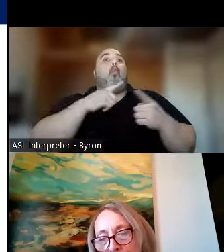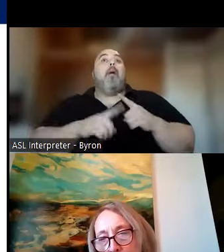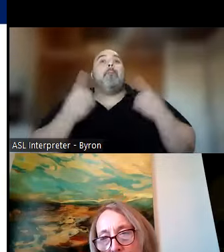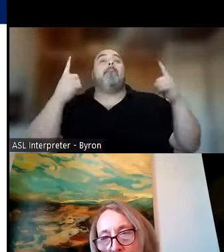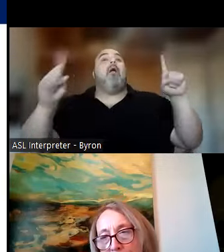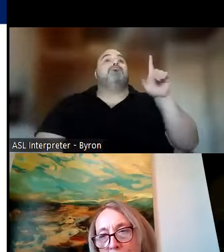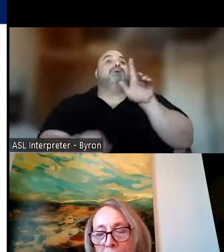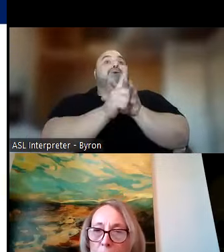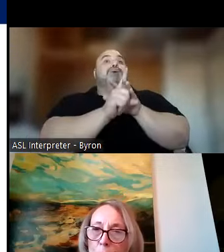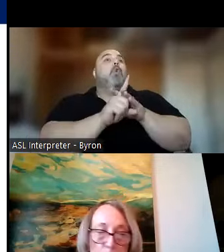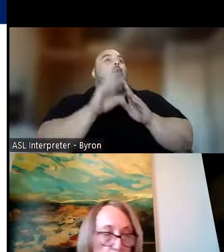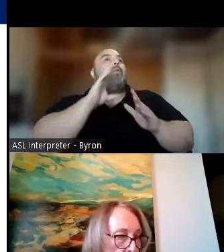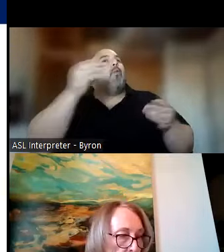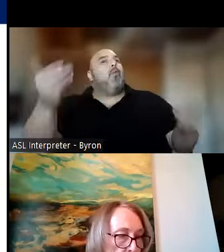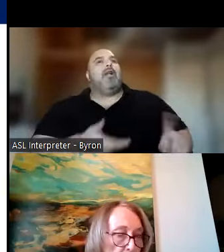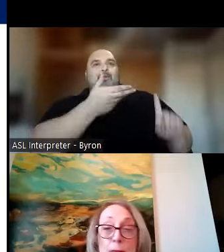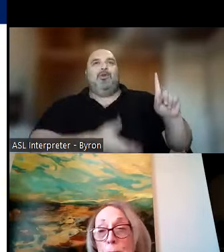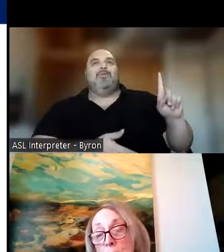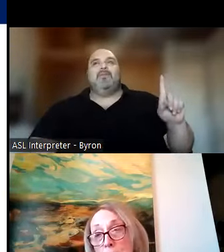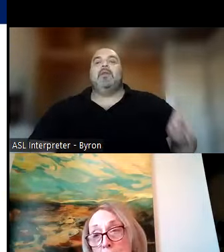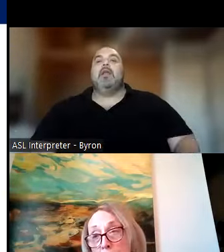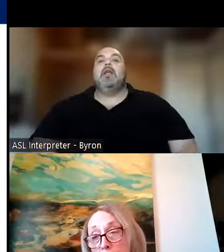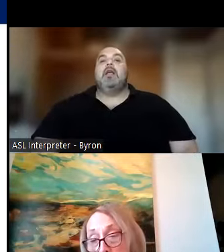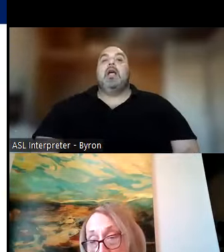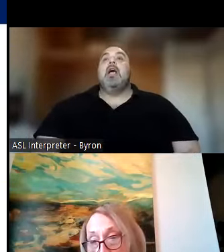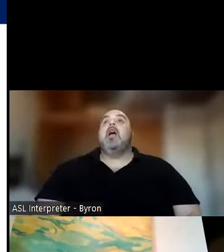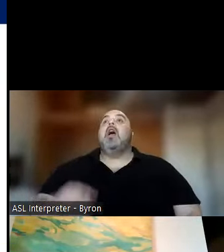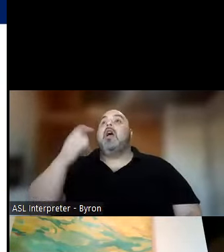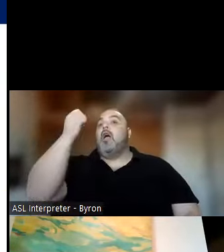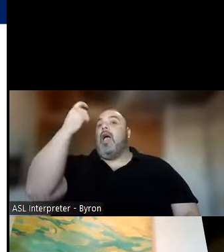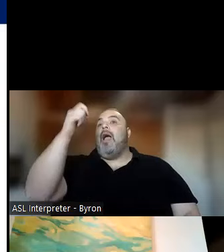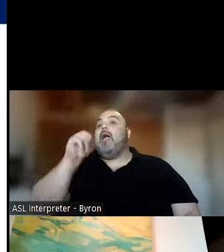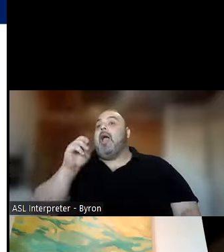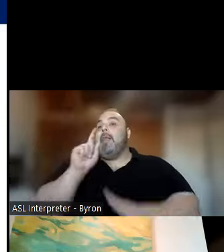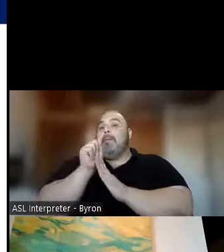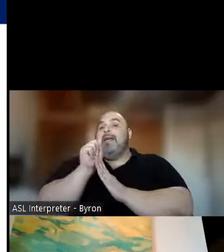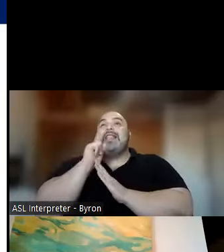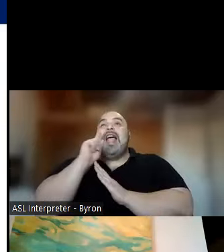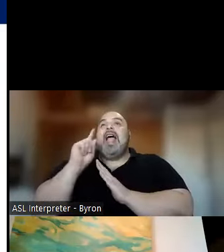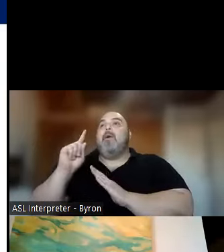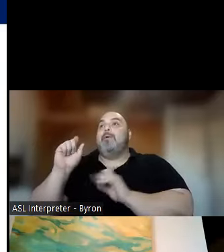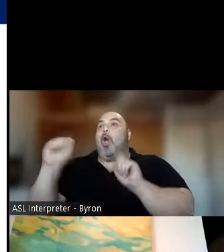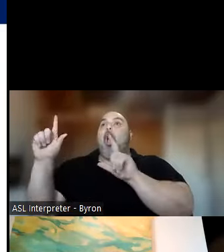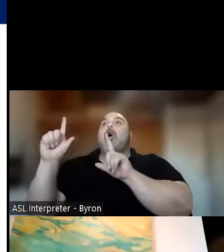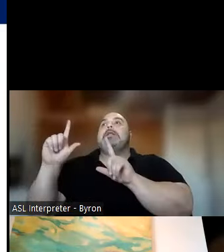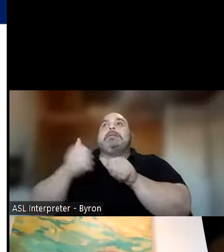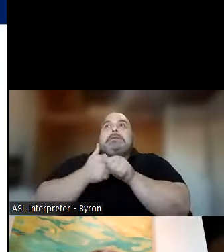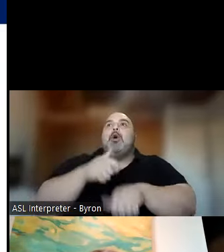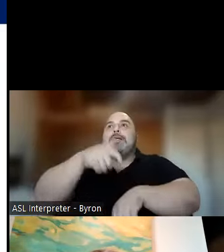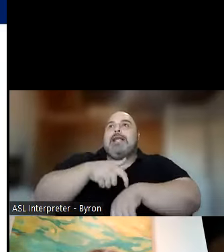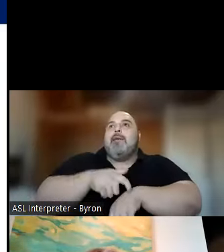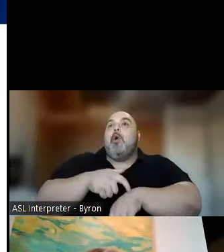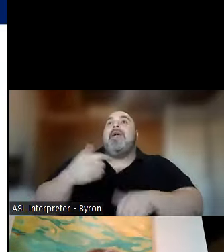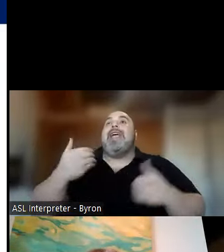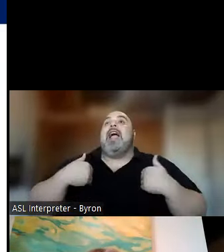she comes. And then we're going to be, I'm going to put the minutes off for a little bit just to keep us kind of on time, because we have our